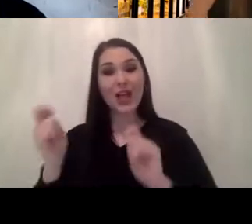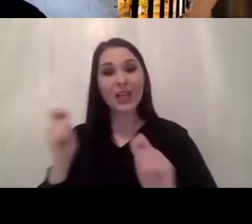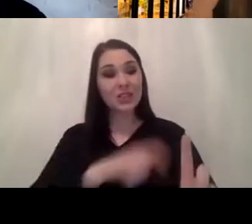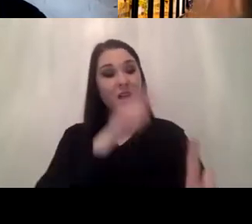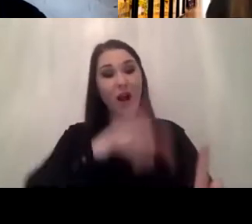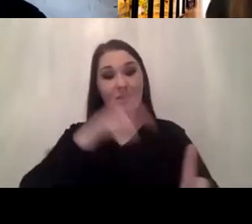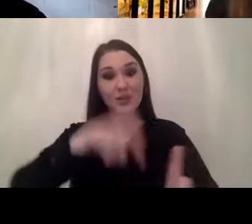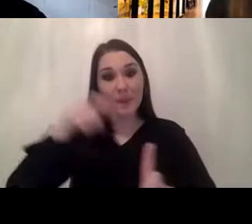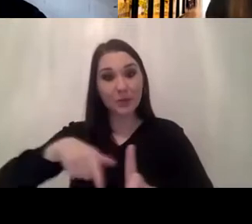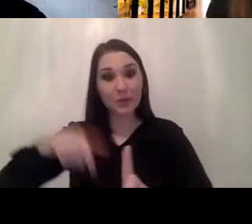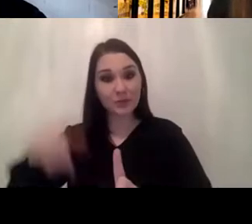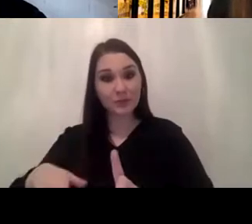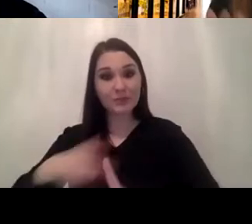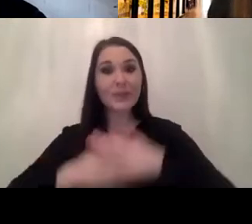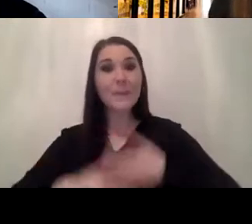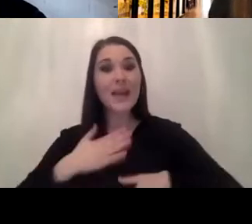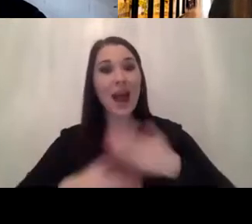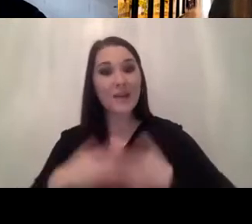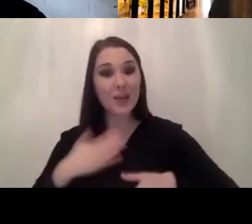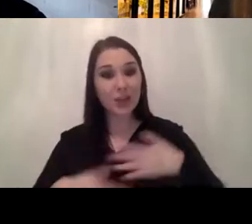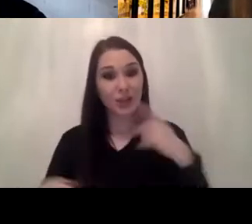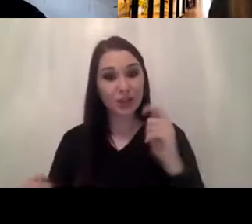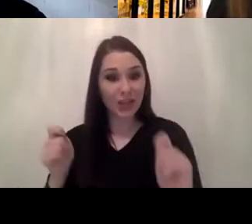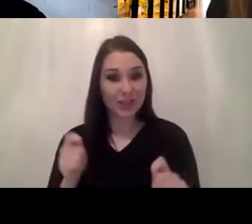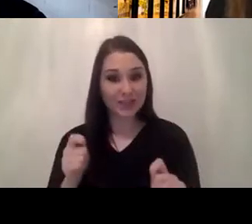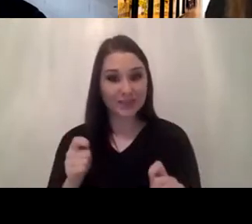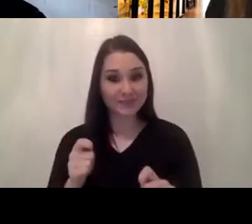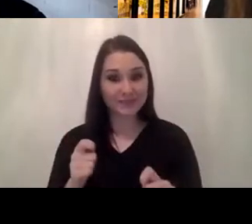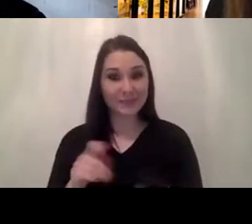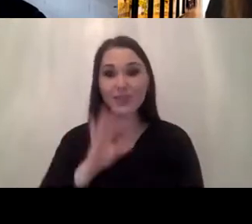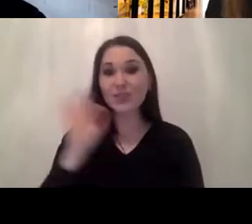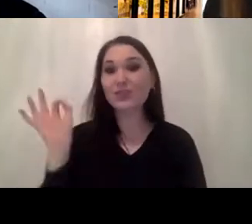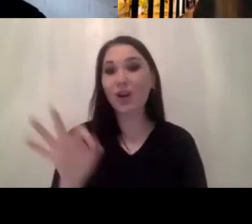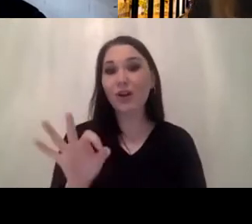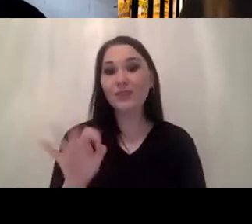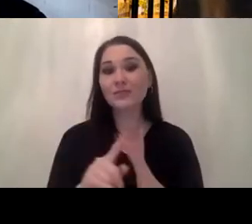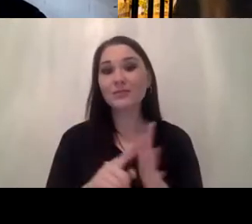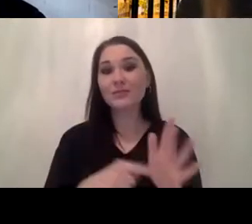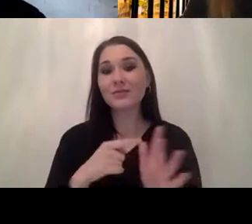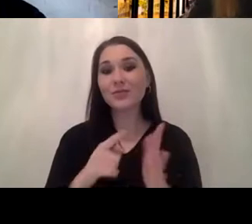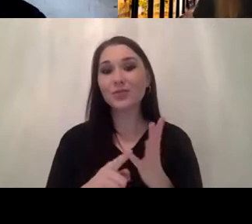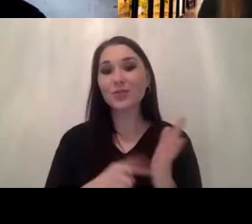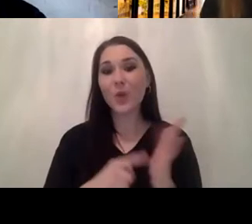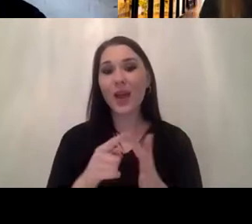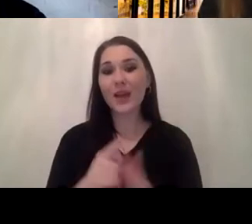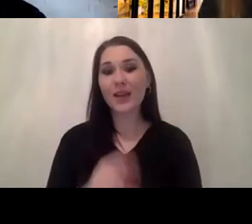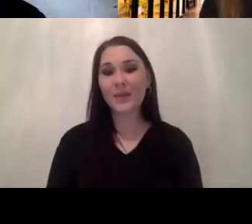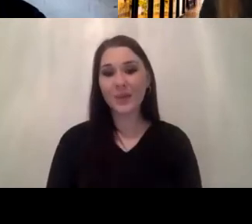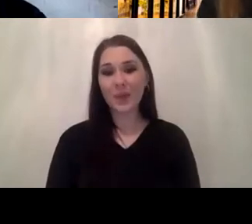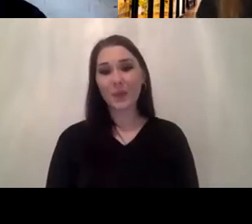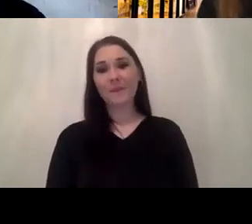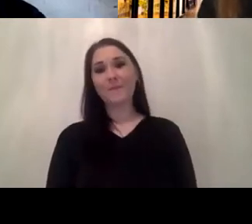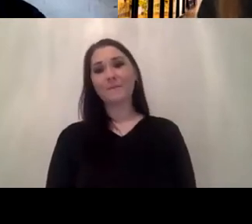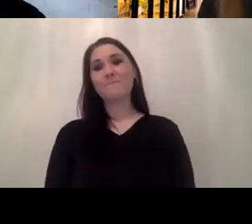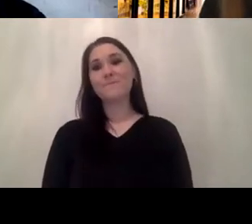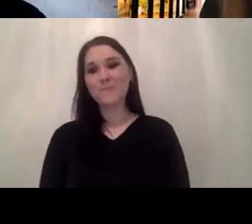to ask this question, start with Julie, if possible. Sure. Yeah, I guess, I mean, I was reading, and I think we've seen, you